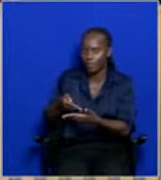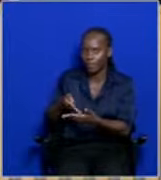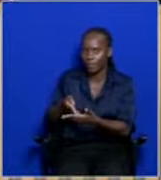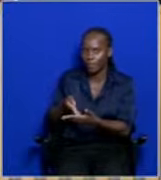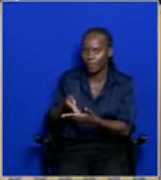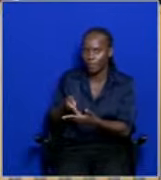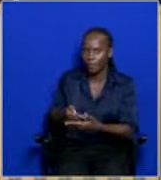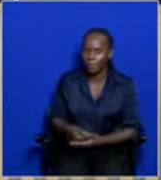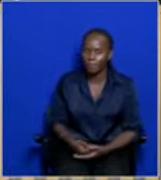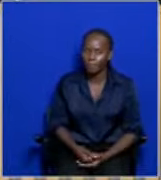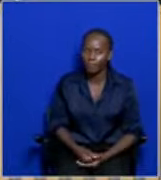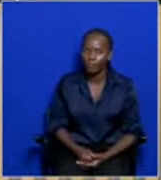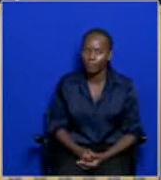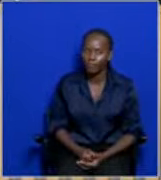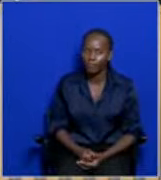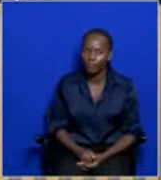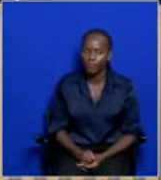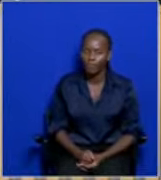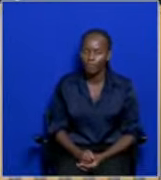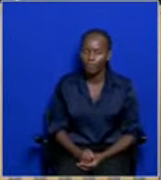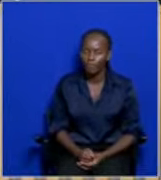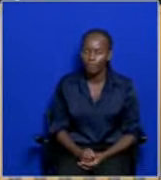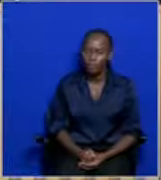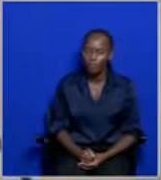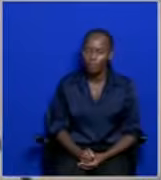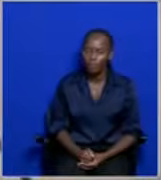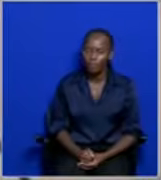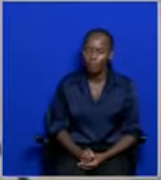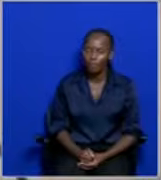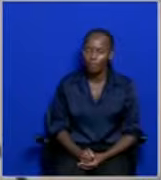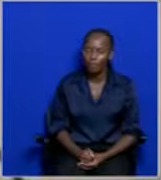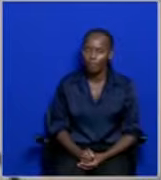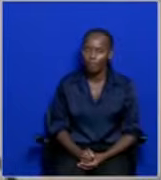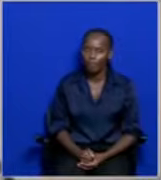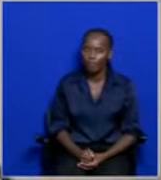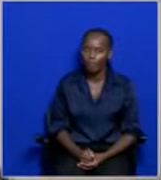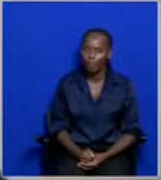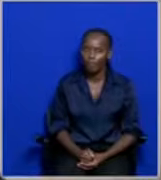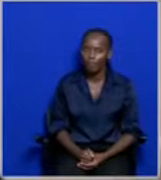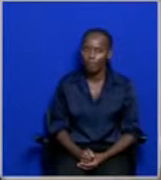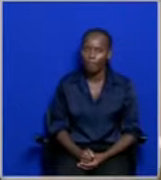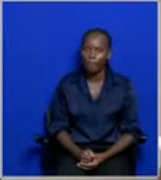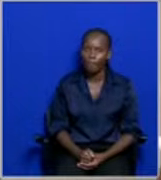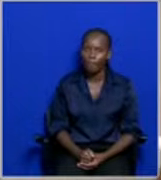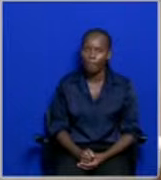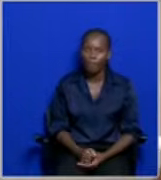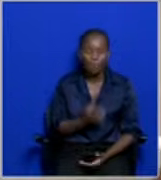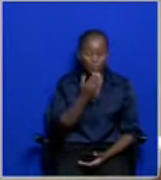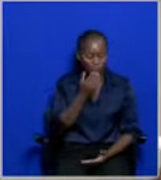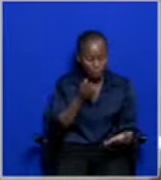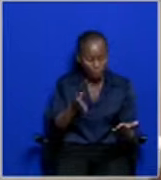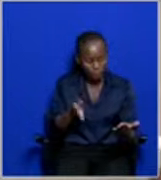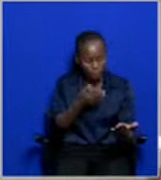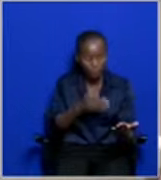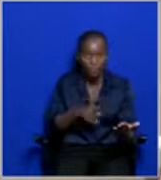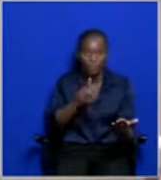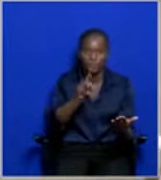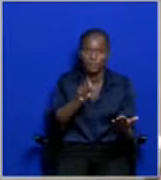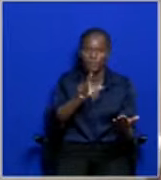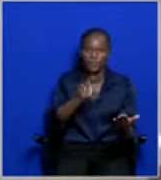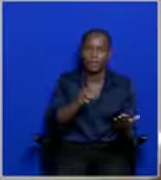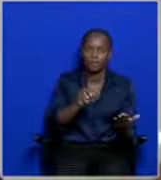And I want to take you to annexure TLM8, which you say are screen grabs of